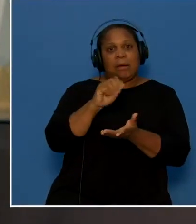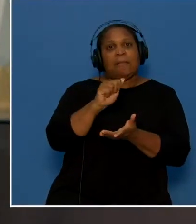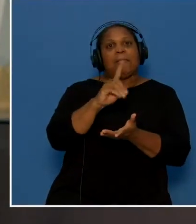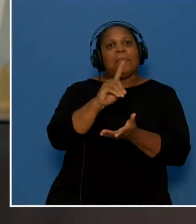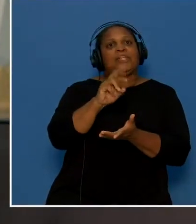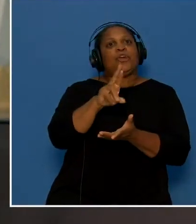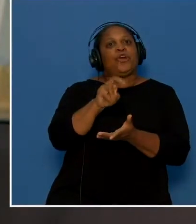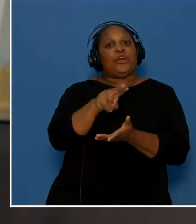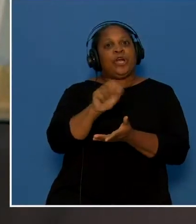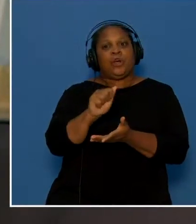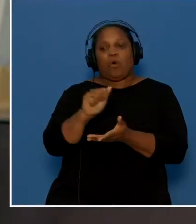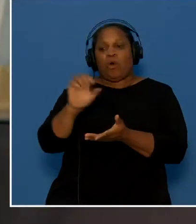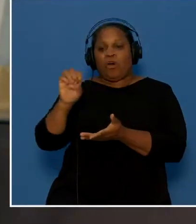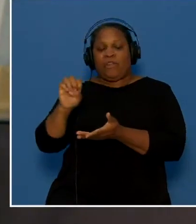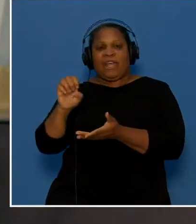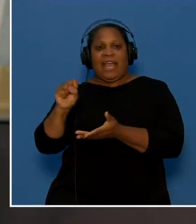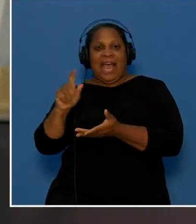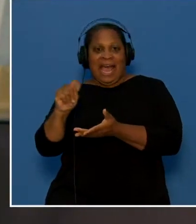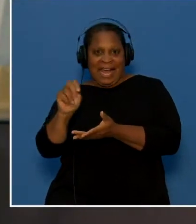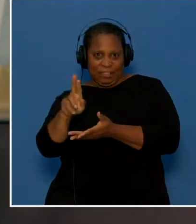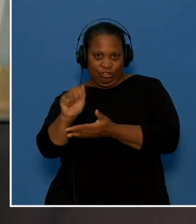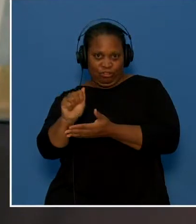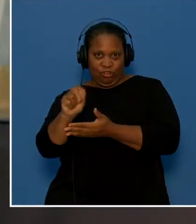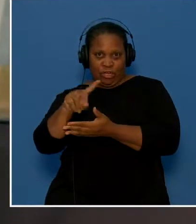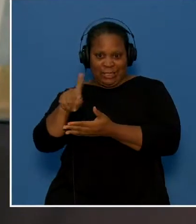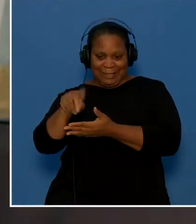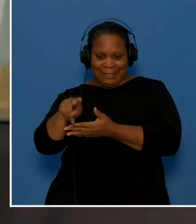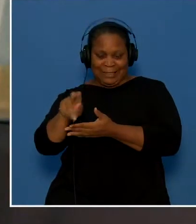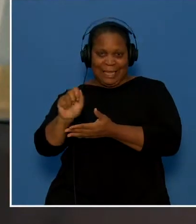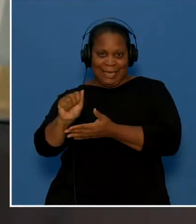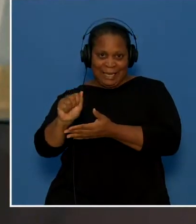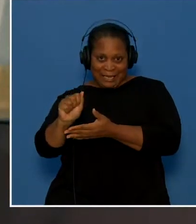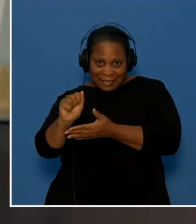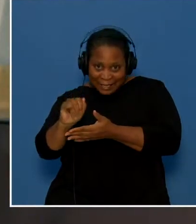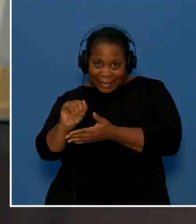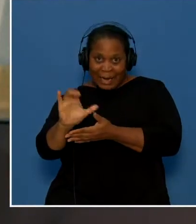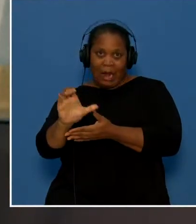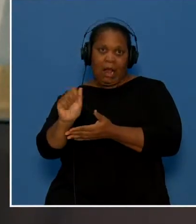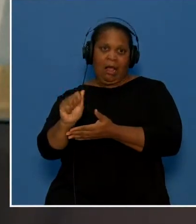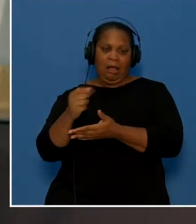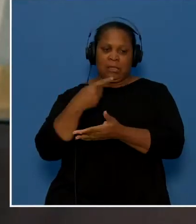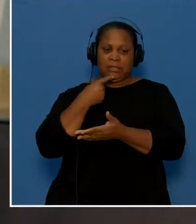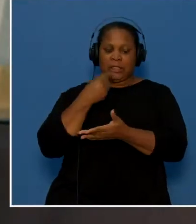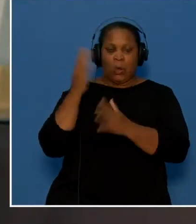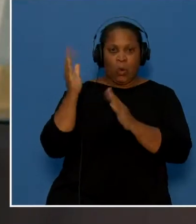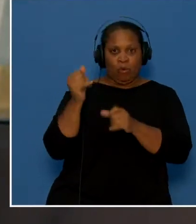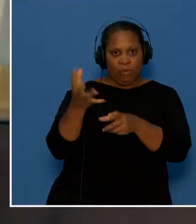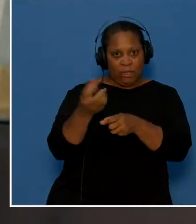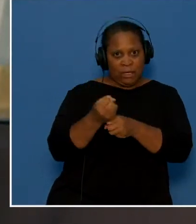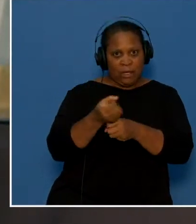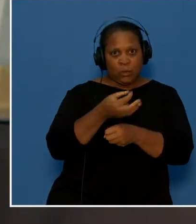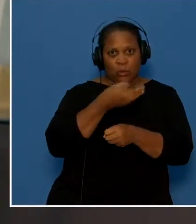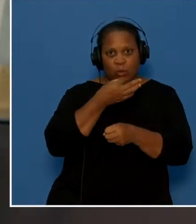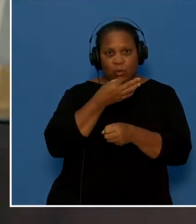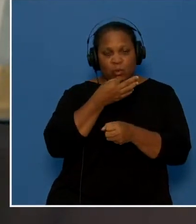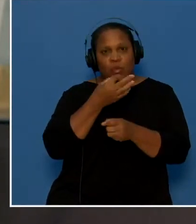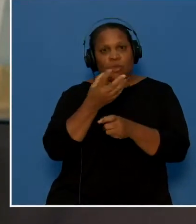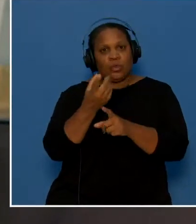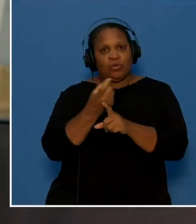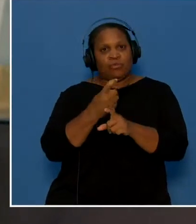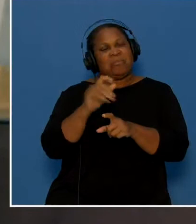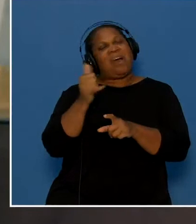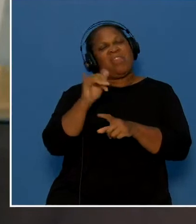or the AstraZeneca. Whichever ones they are able to acquire the soonest will be the ones that will be received by Bermuda and the other